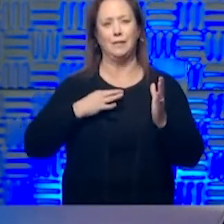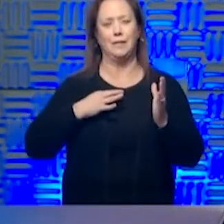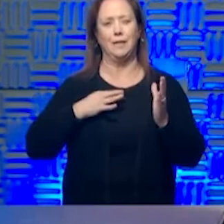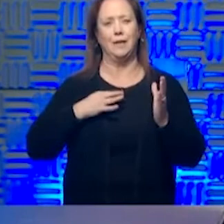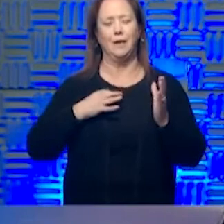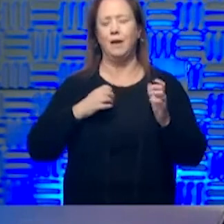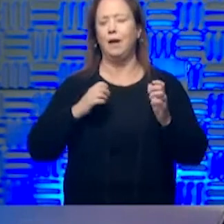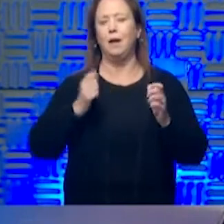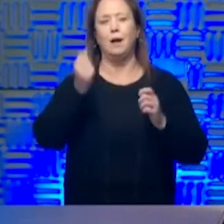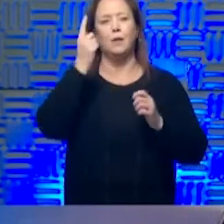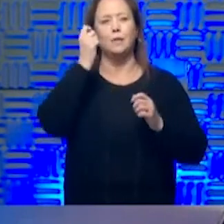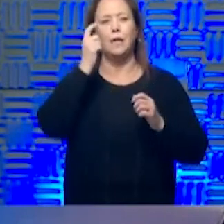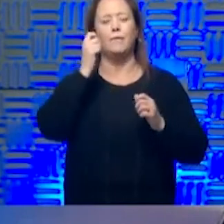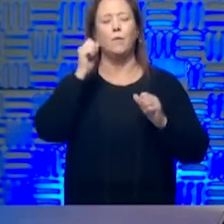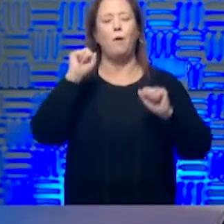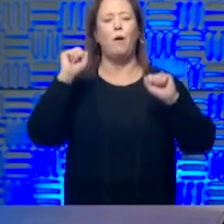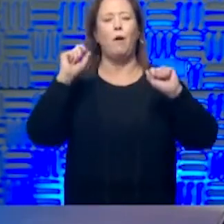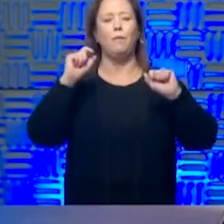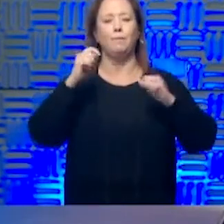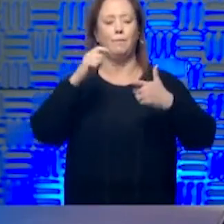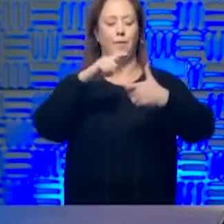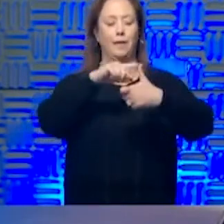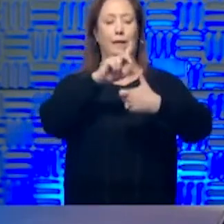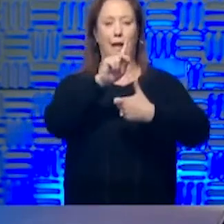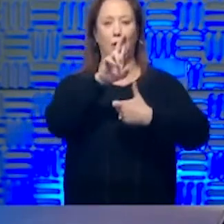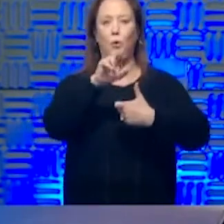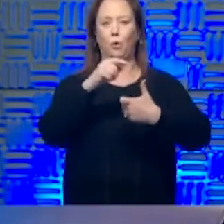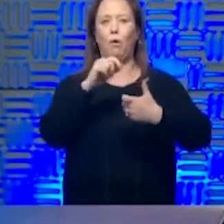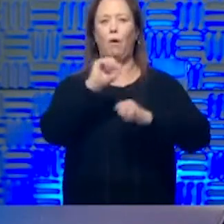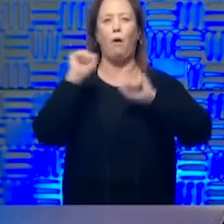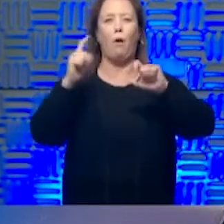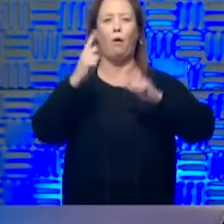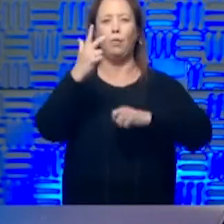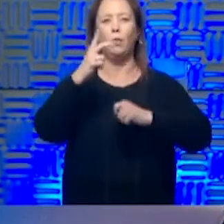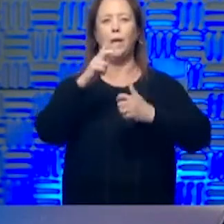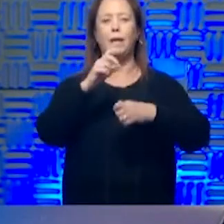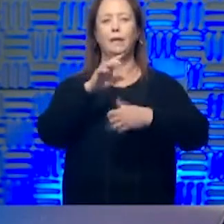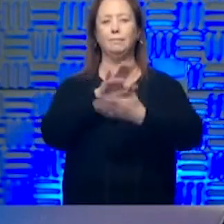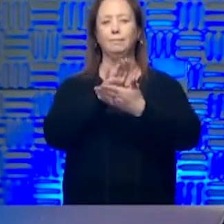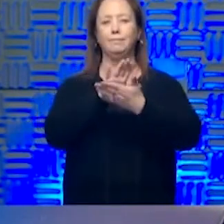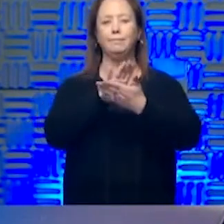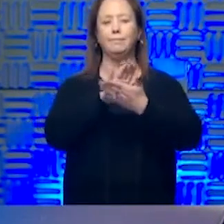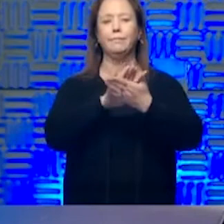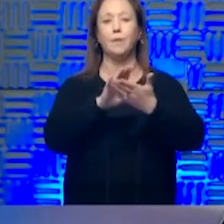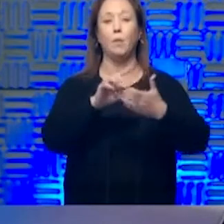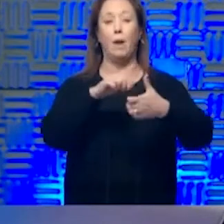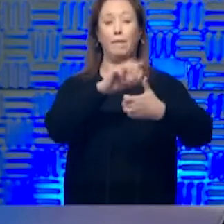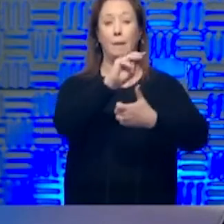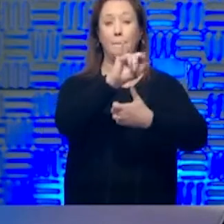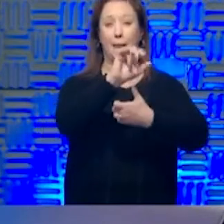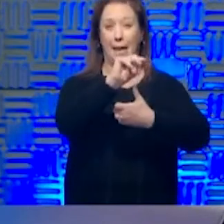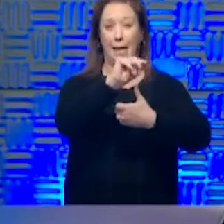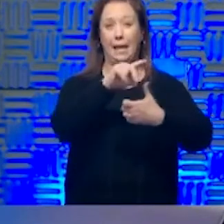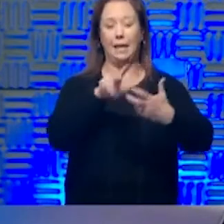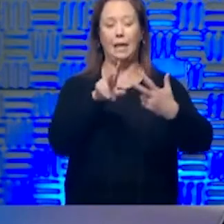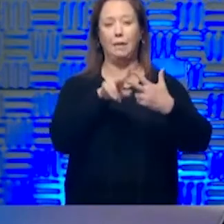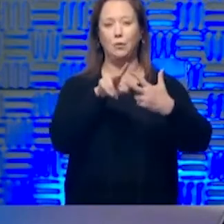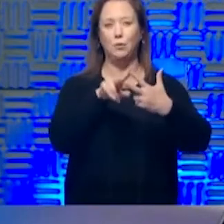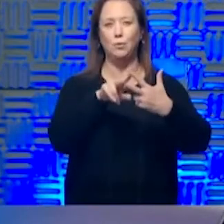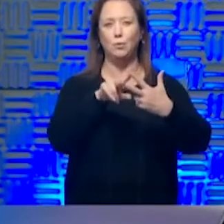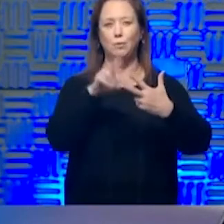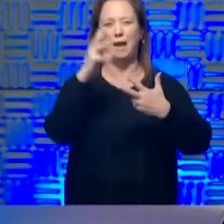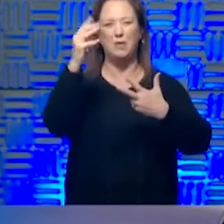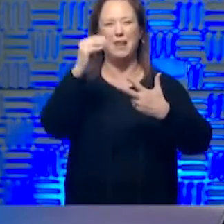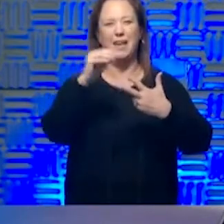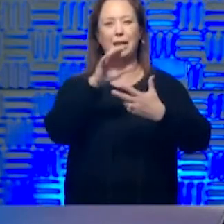they're from all 3 campuses. KU has a unique system in that we have a main campus and 2 branch